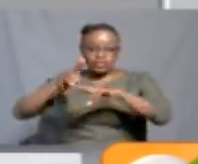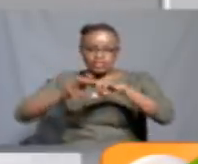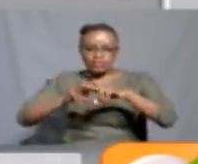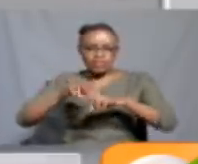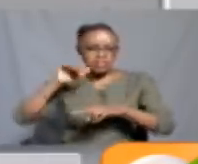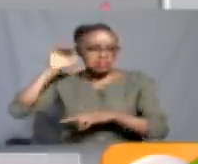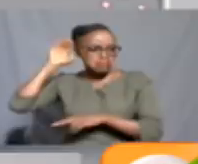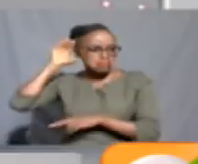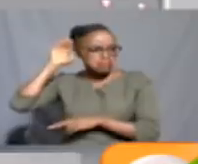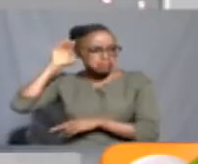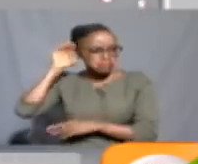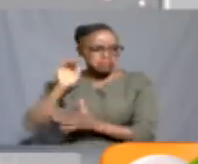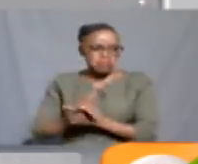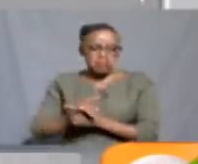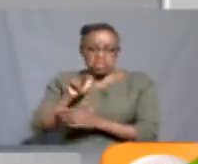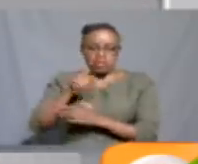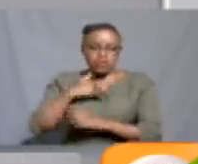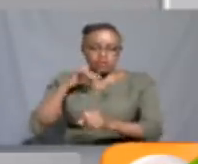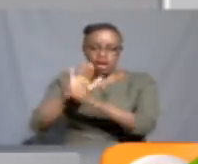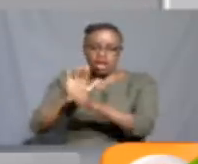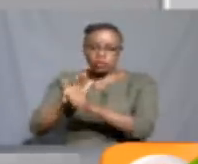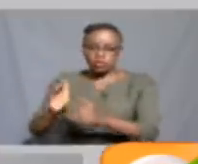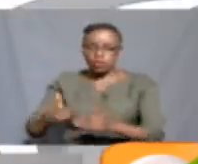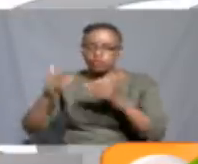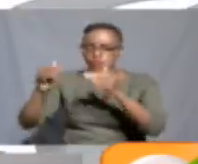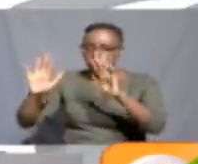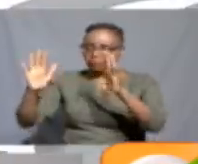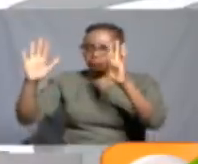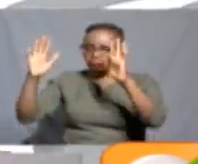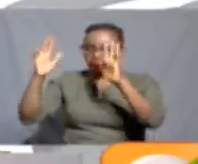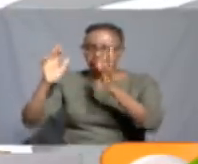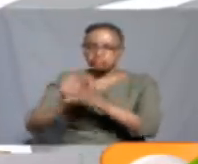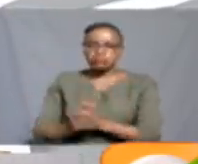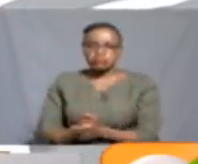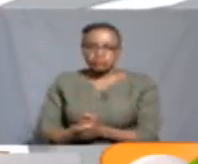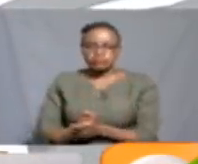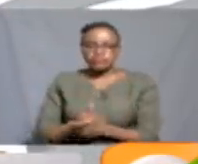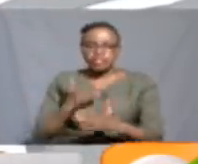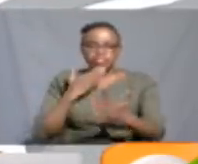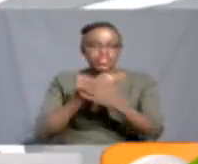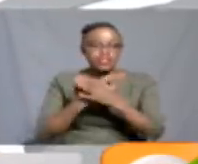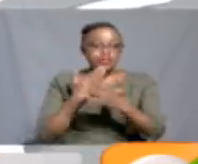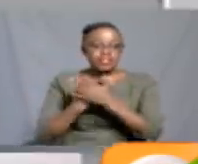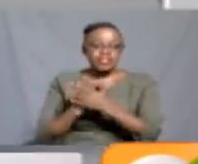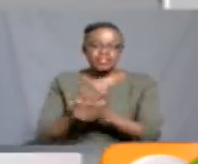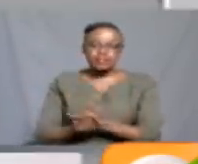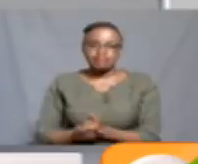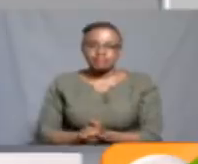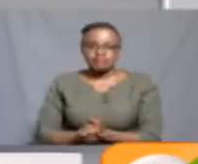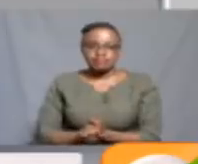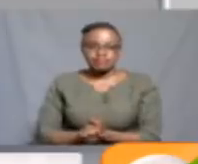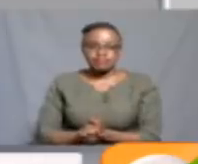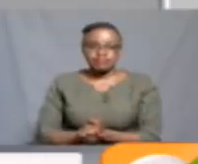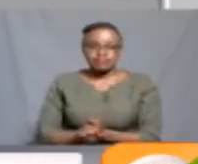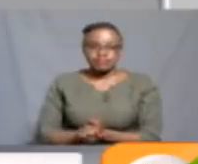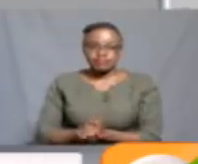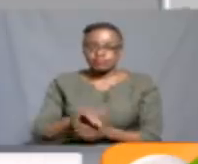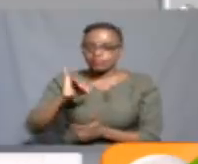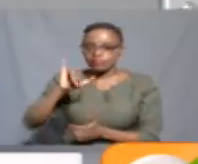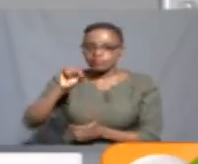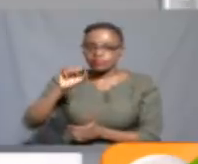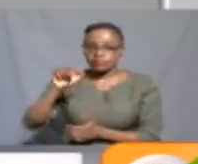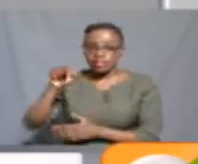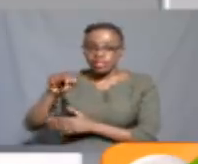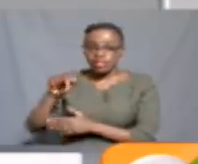and listen to. He has a lot to offer. Hongera. Thank you. Thank you, Isaiah. Isaac says,